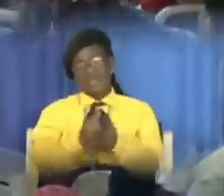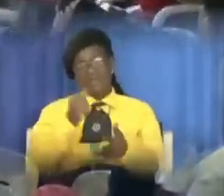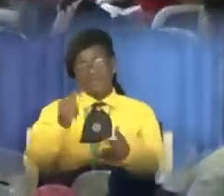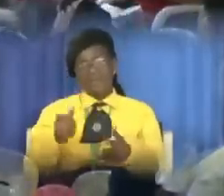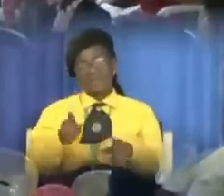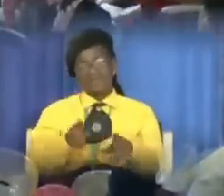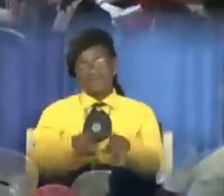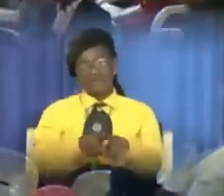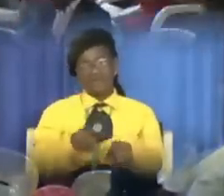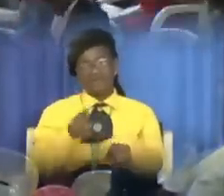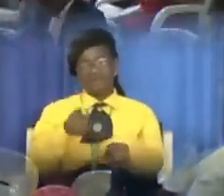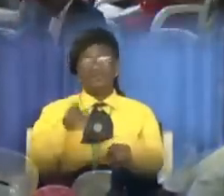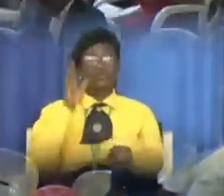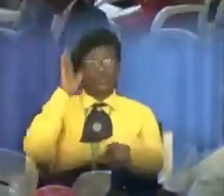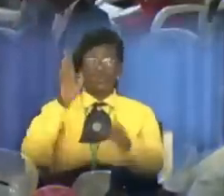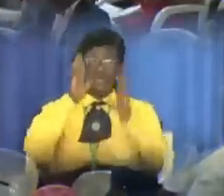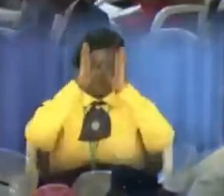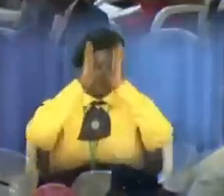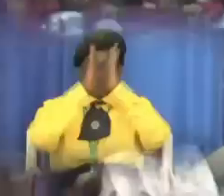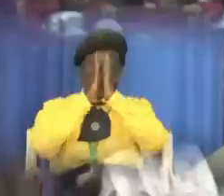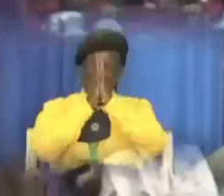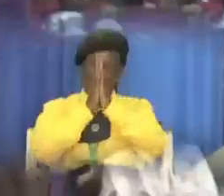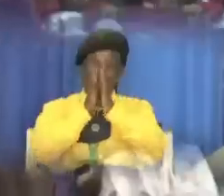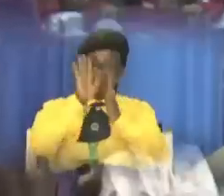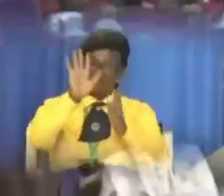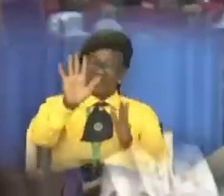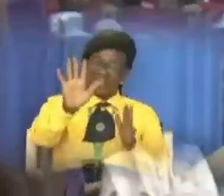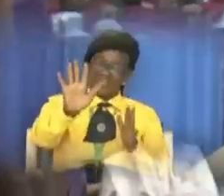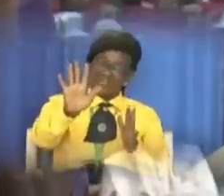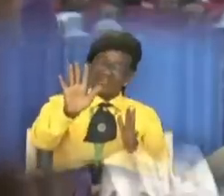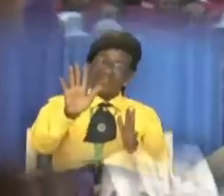So you are going to pray 5 prayers.